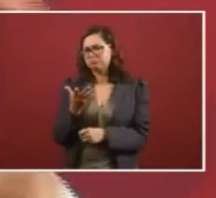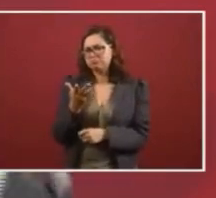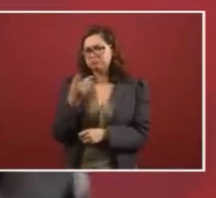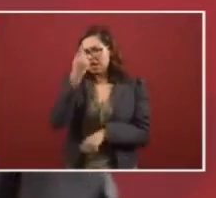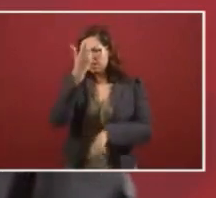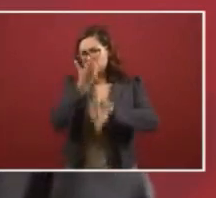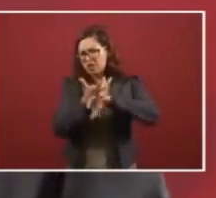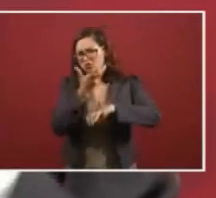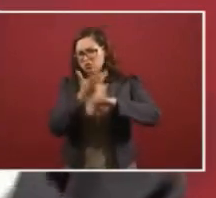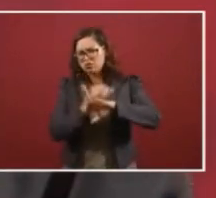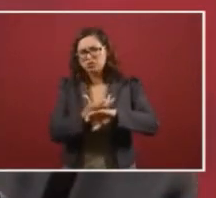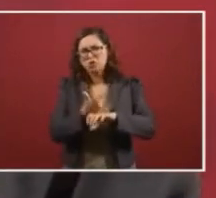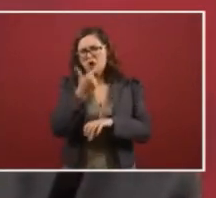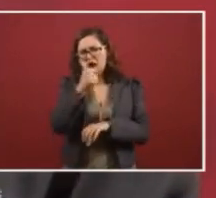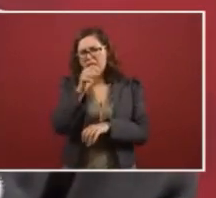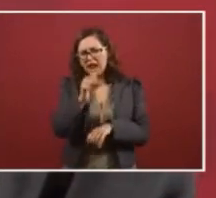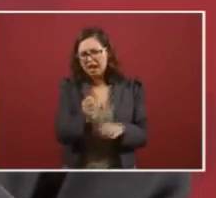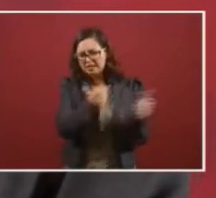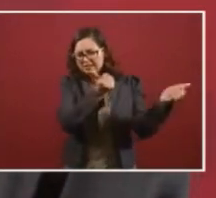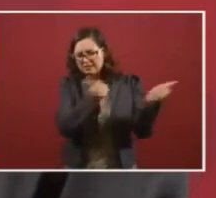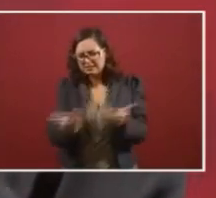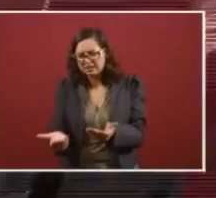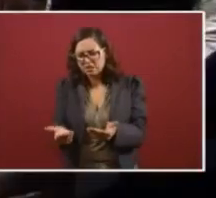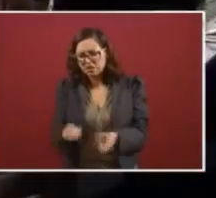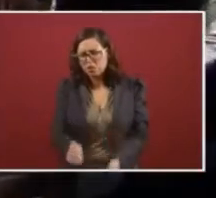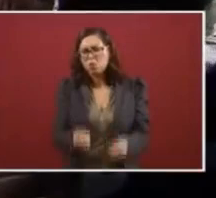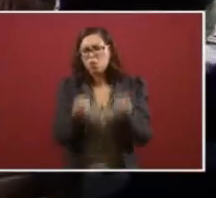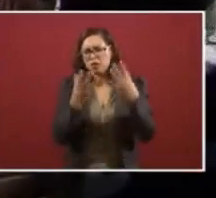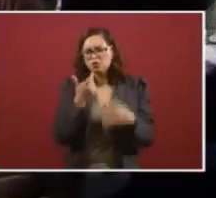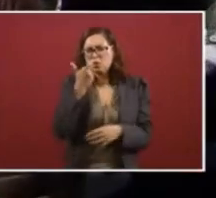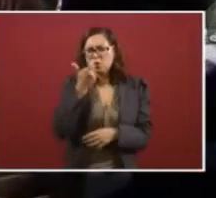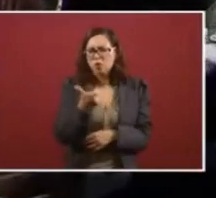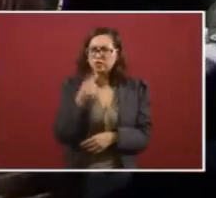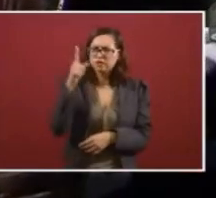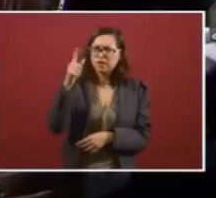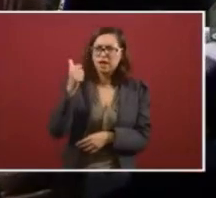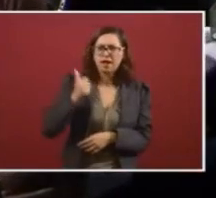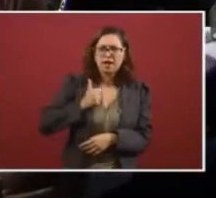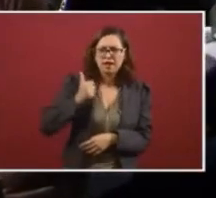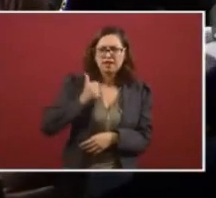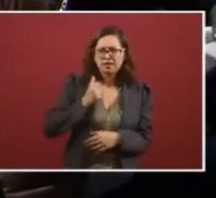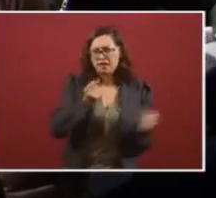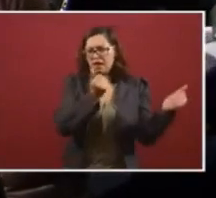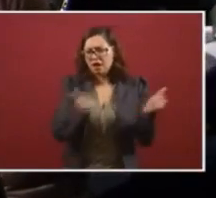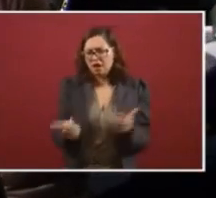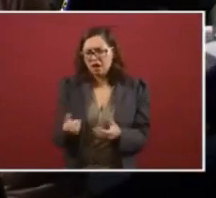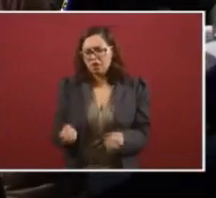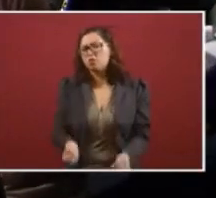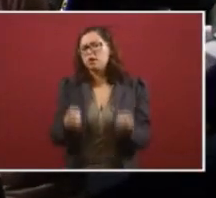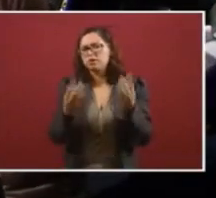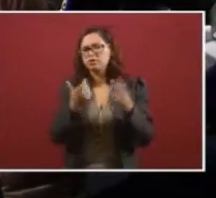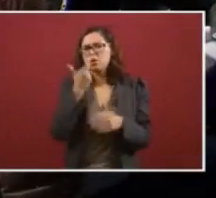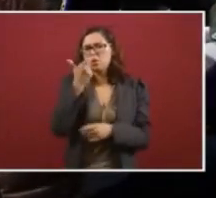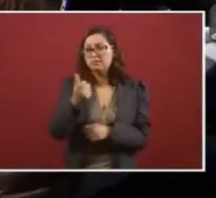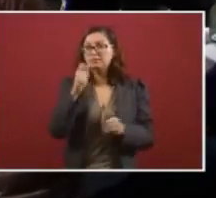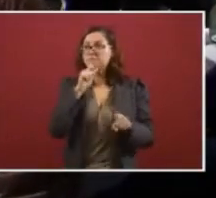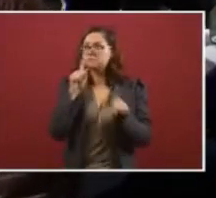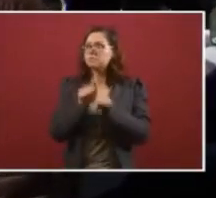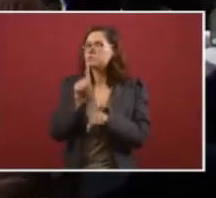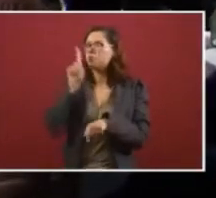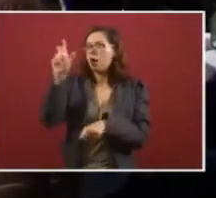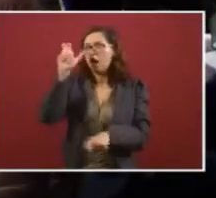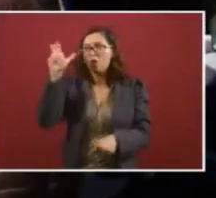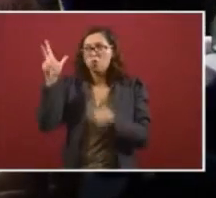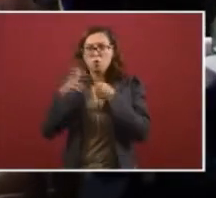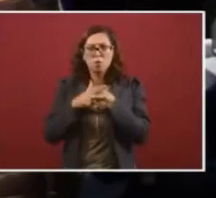of how much is a tariff for transport in the U.S. and Canada